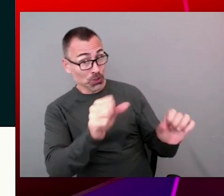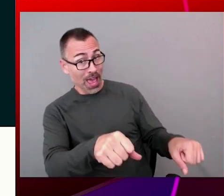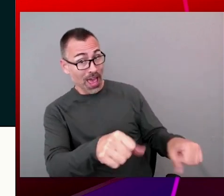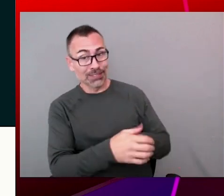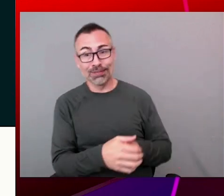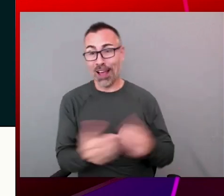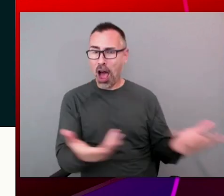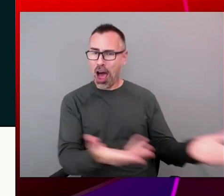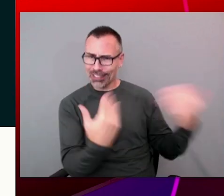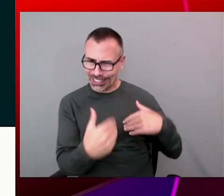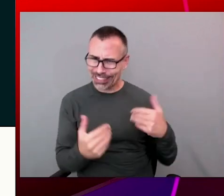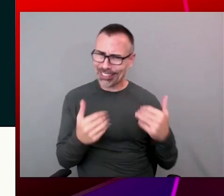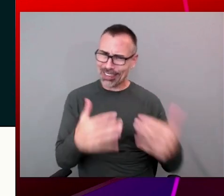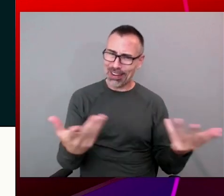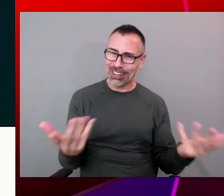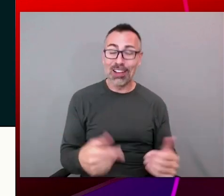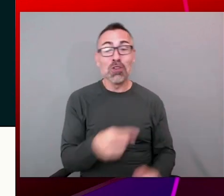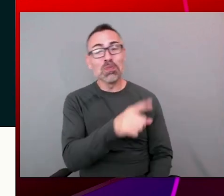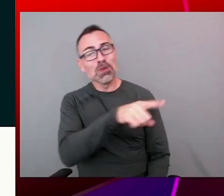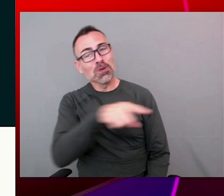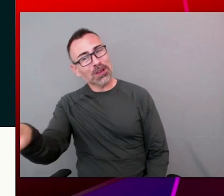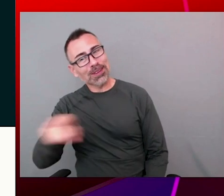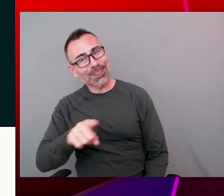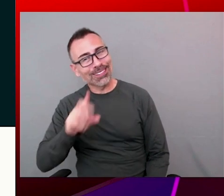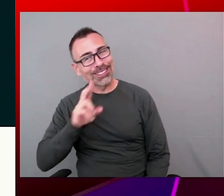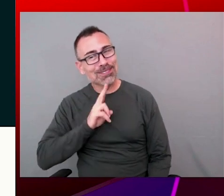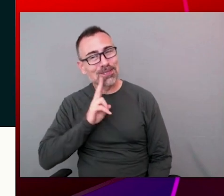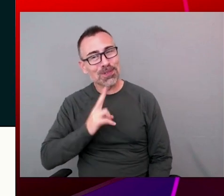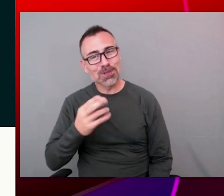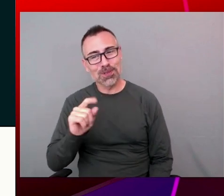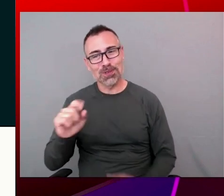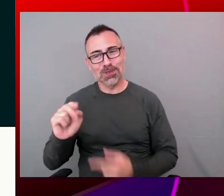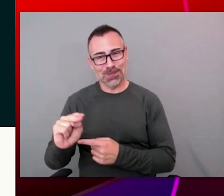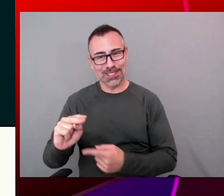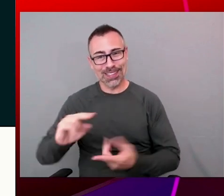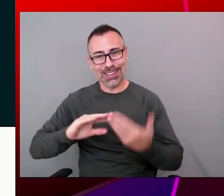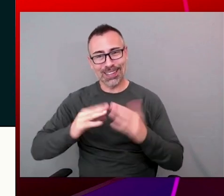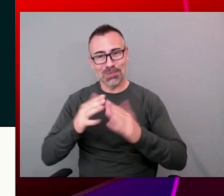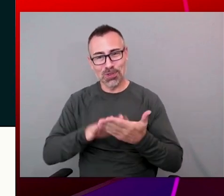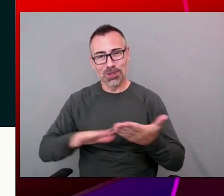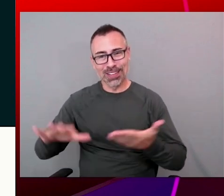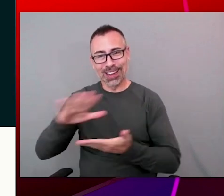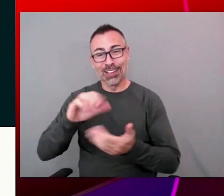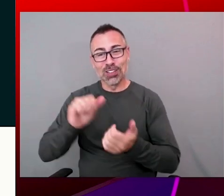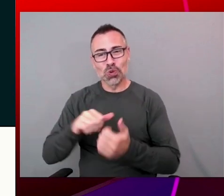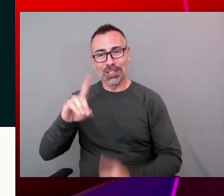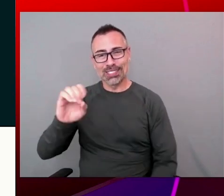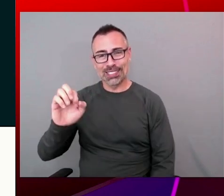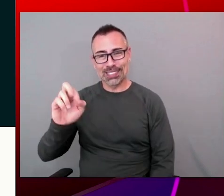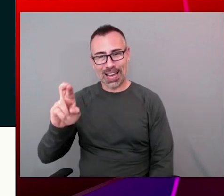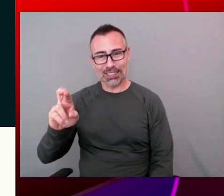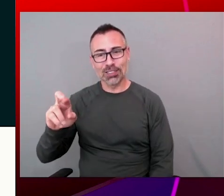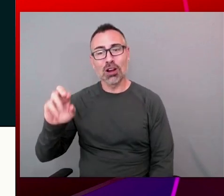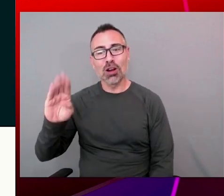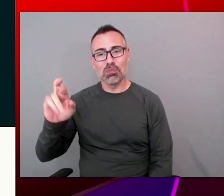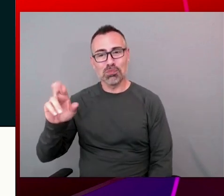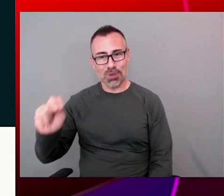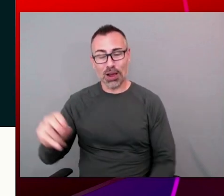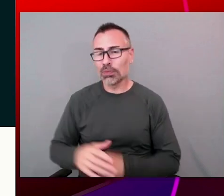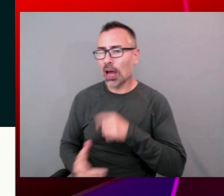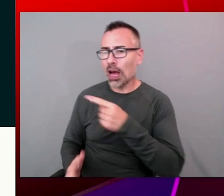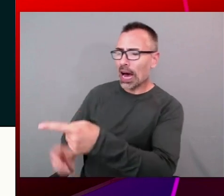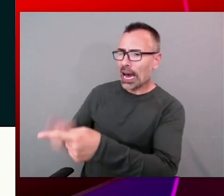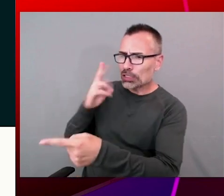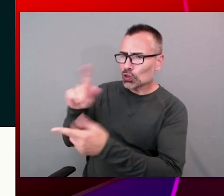can go to Houston Community College with Doc Brown. He'll get you trained up. Well, I saw in your notes was there a community college in Ohio? I'm